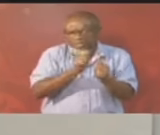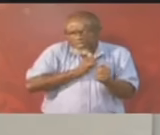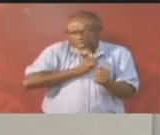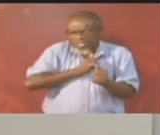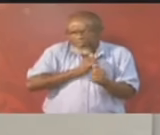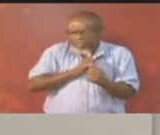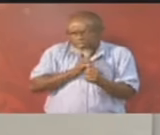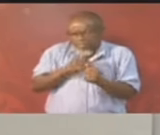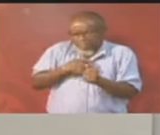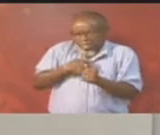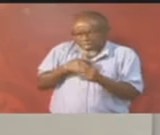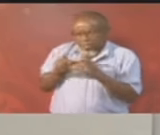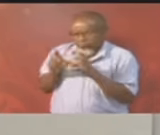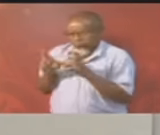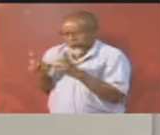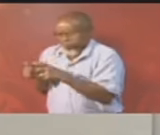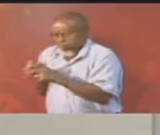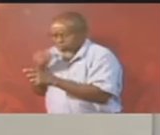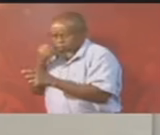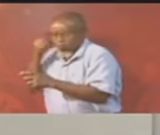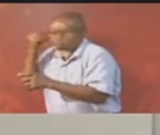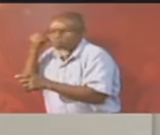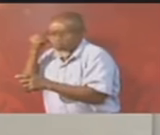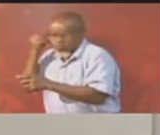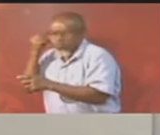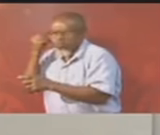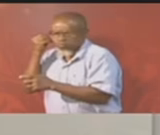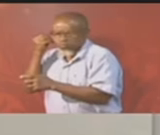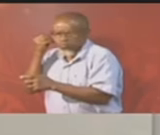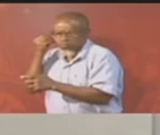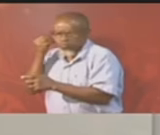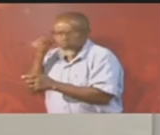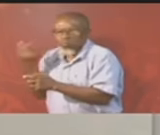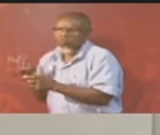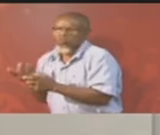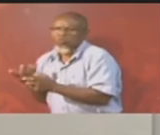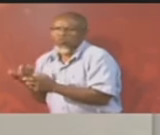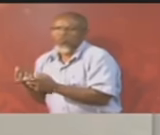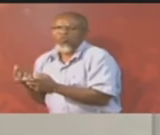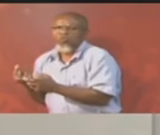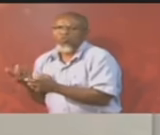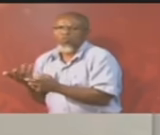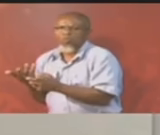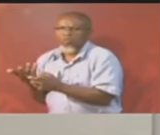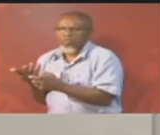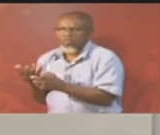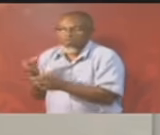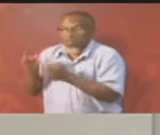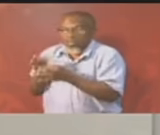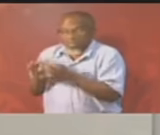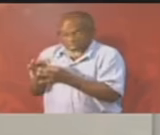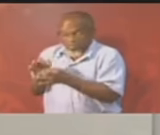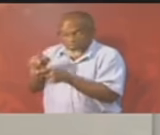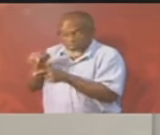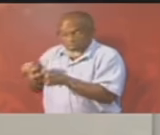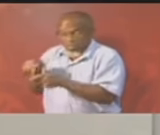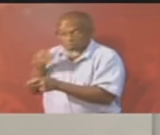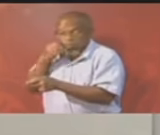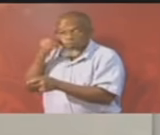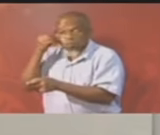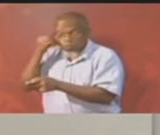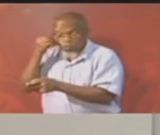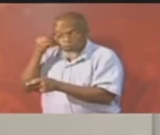any other broadcast, so we'll repeat it again. One of the things that we do want to recommend, especially when people are at home and they know that